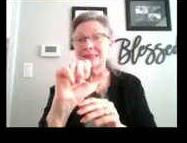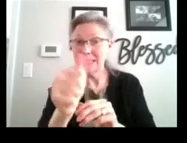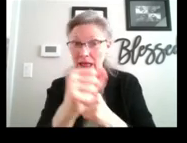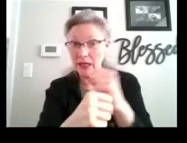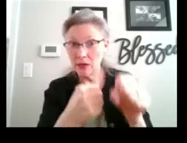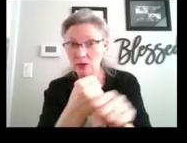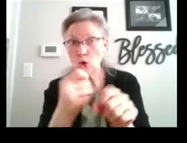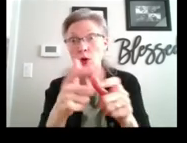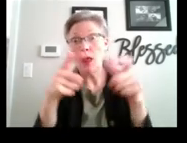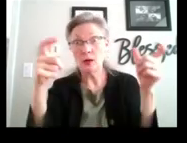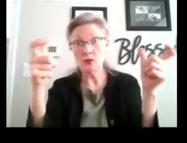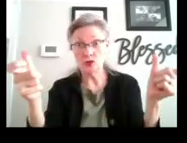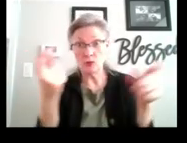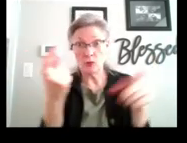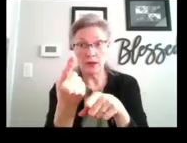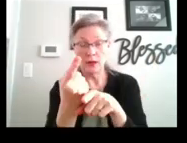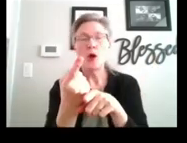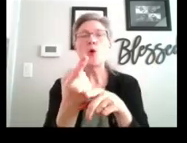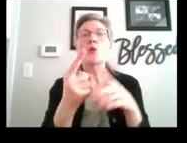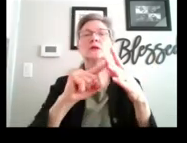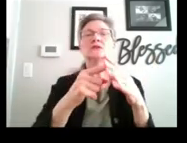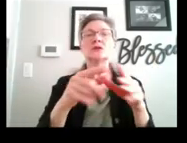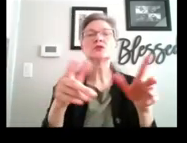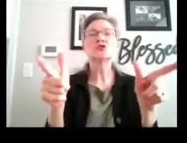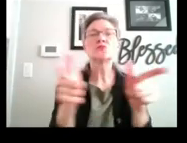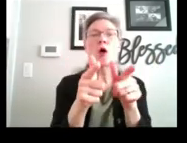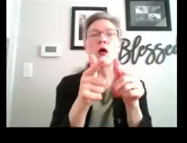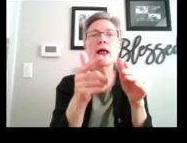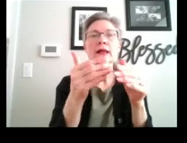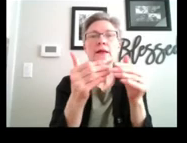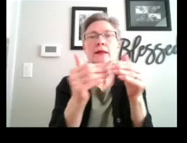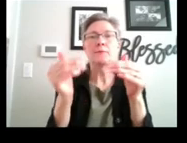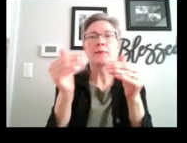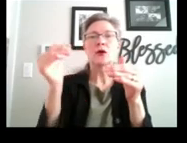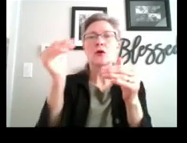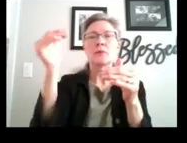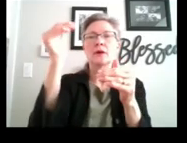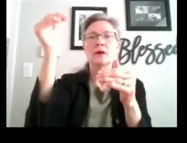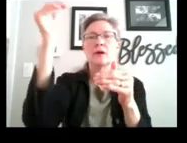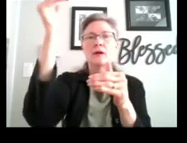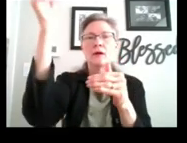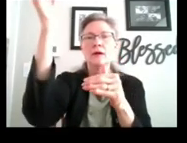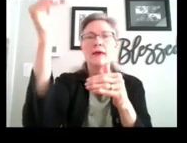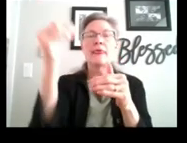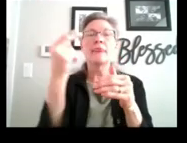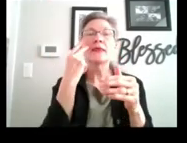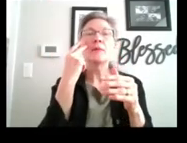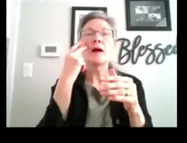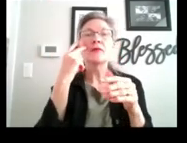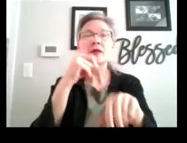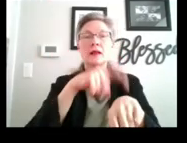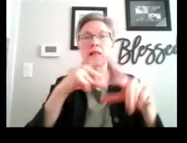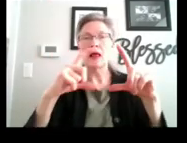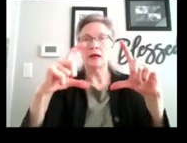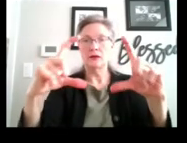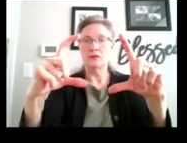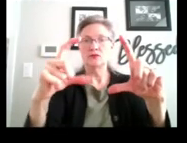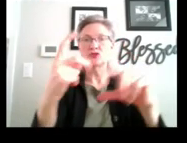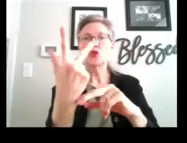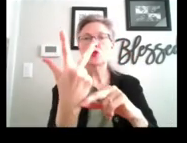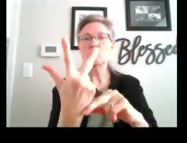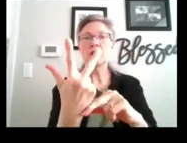So we're going to start small and then work our way up for today. Thinking about this clock, we know that there's 3 different units that we can measure using